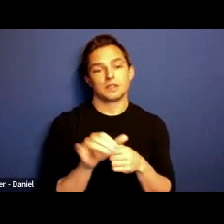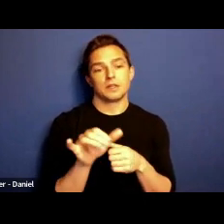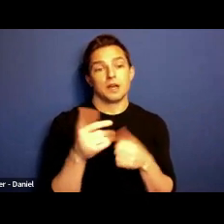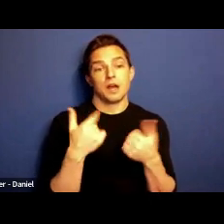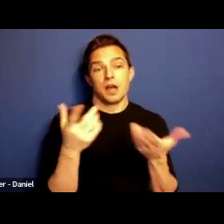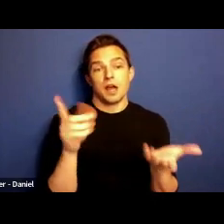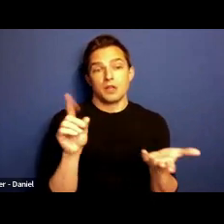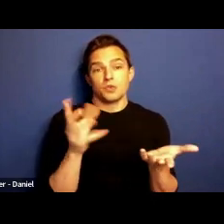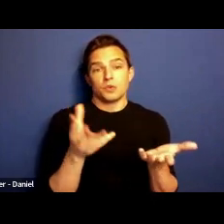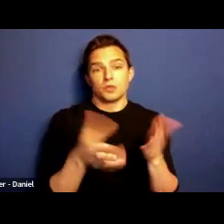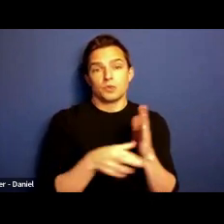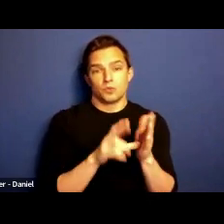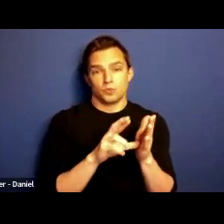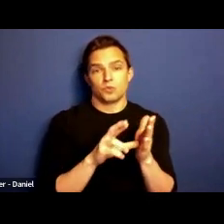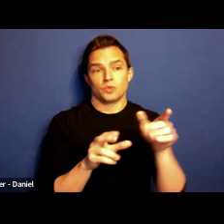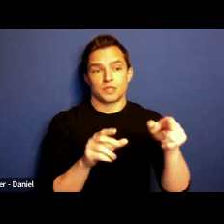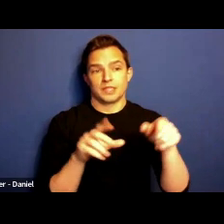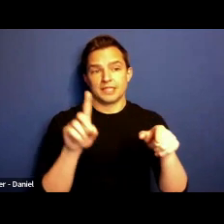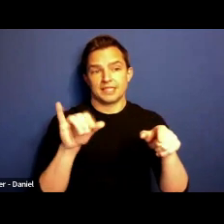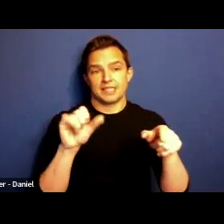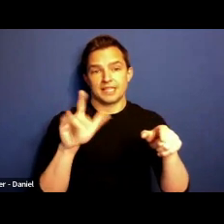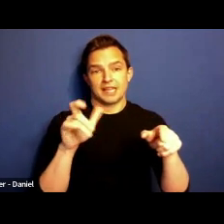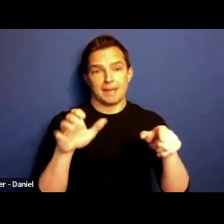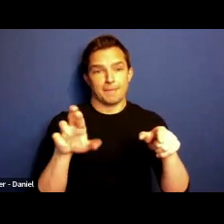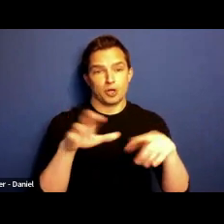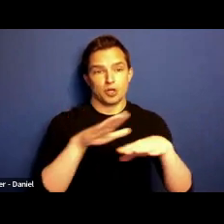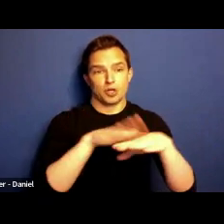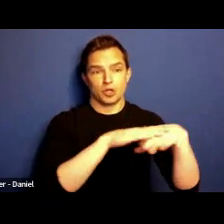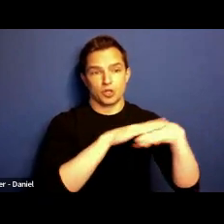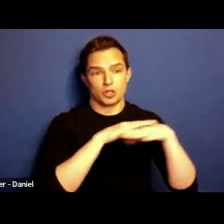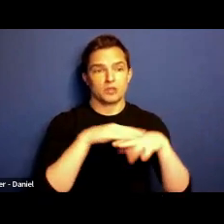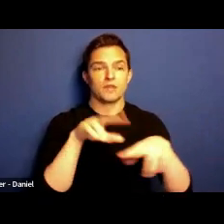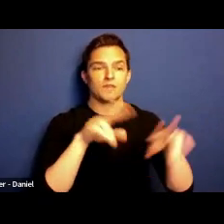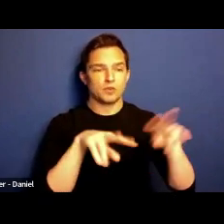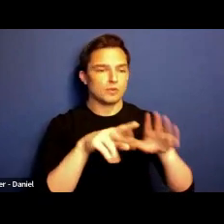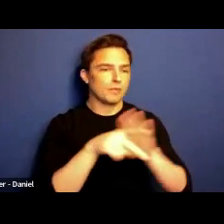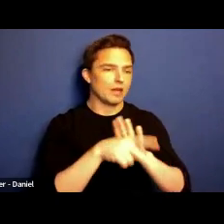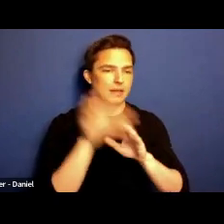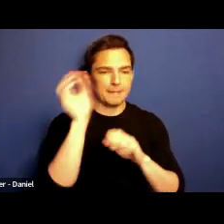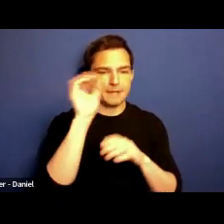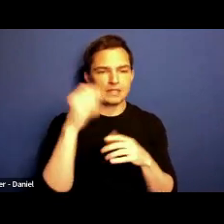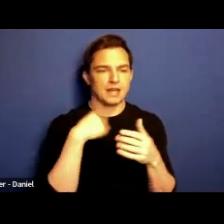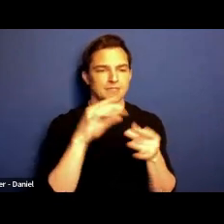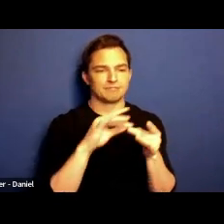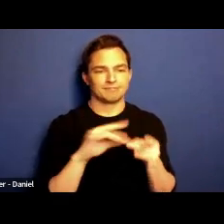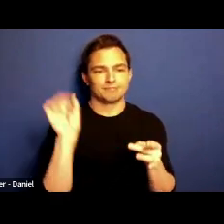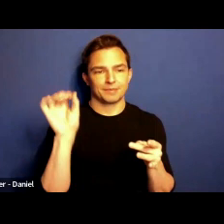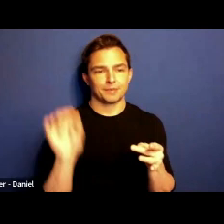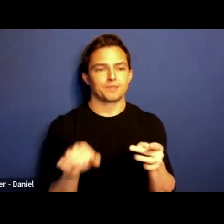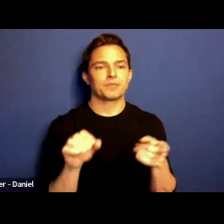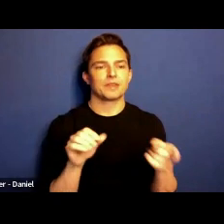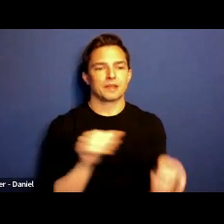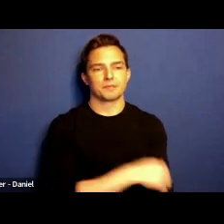over just basically this disclaimer that the views, policies, opinions that I'll be talking about today reflect